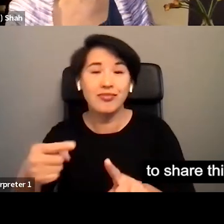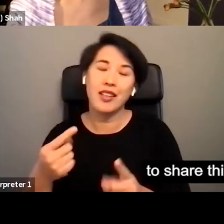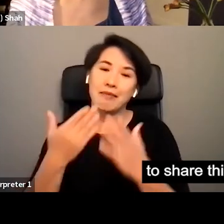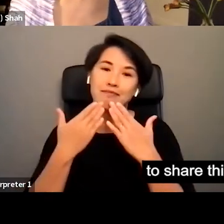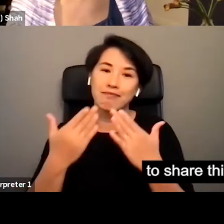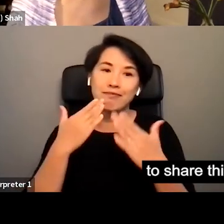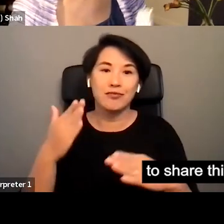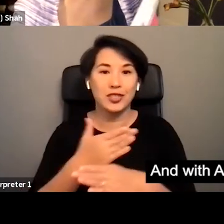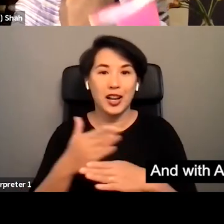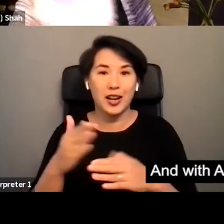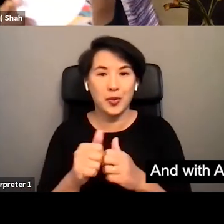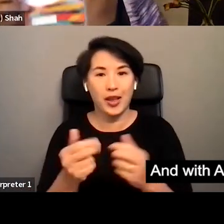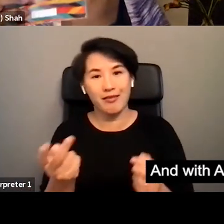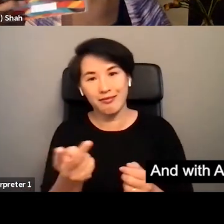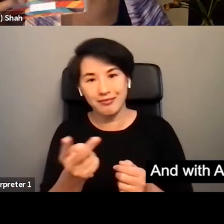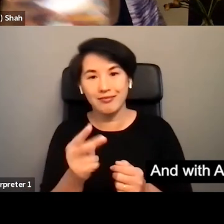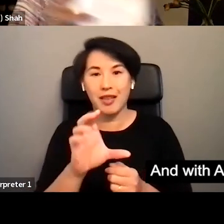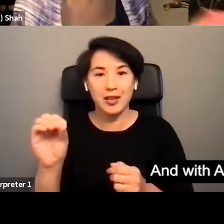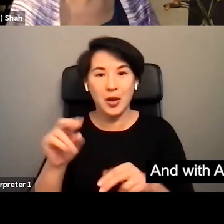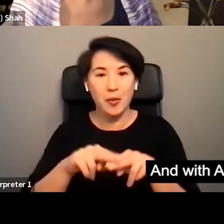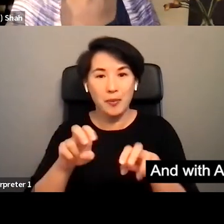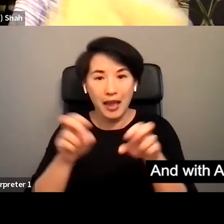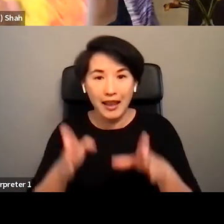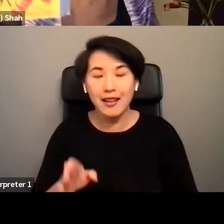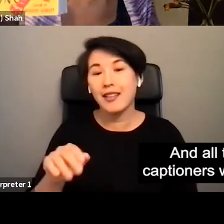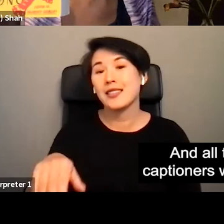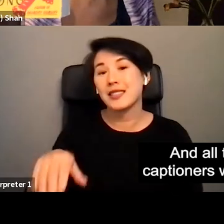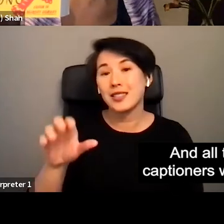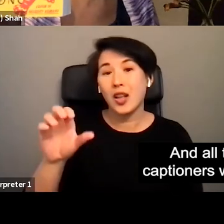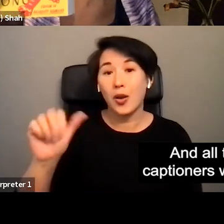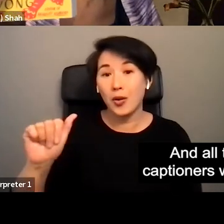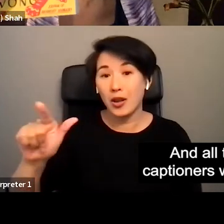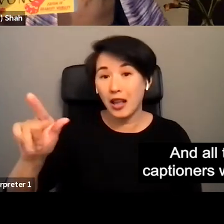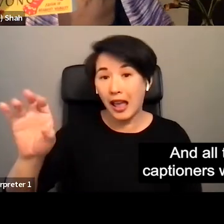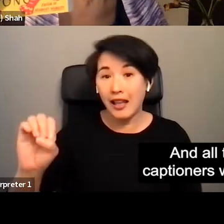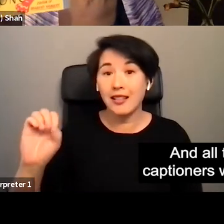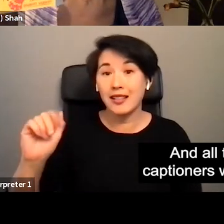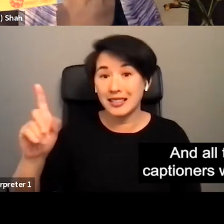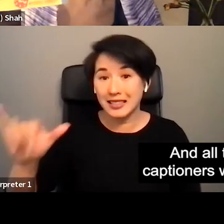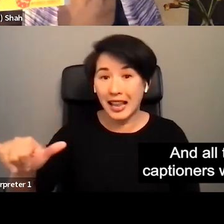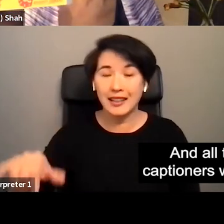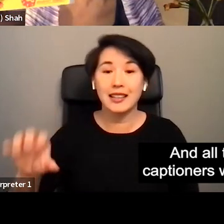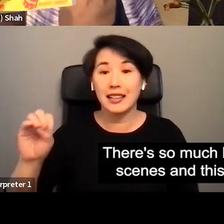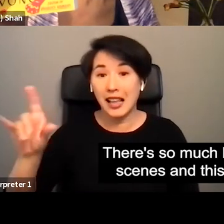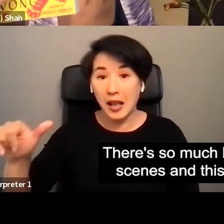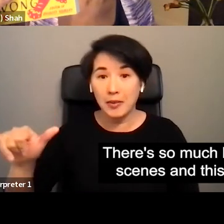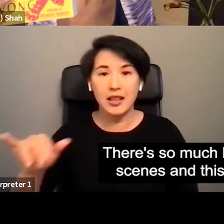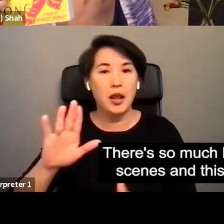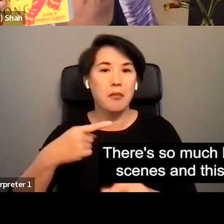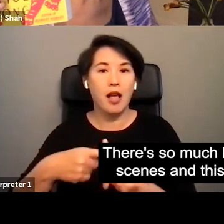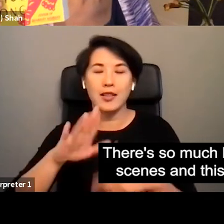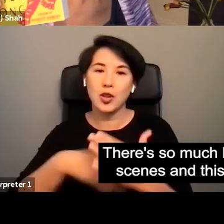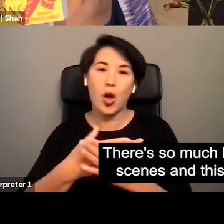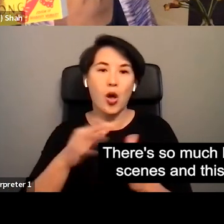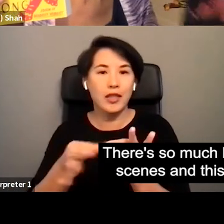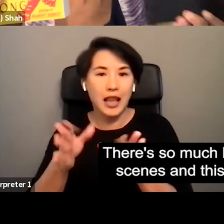this with my co-panelists and with Alice, Sandy, and Emily, and all the interpreters and captioners who make this possible. There's so much labor